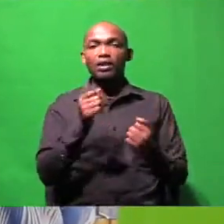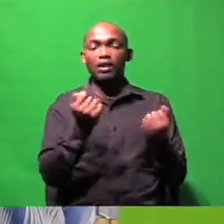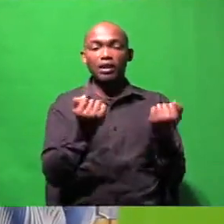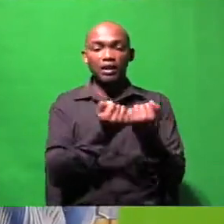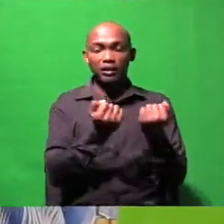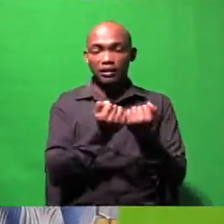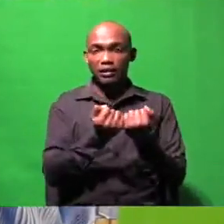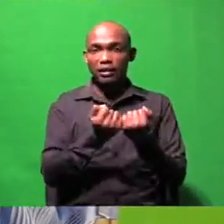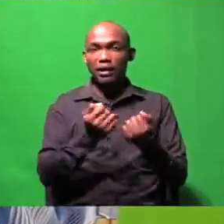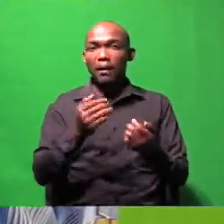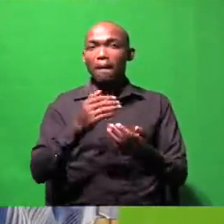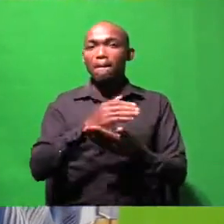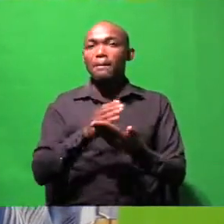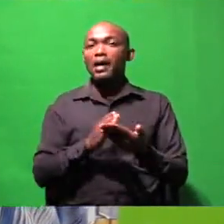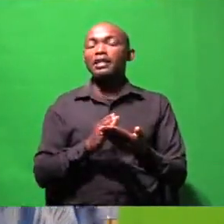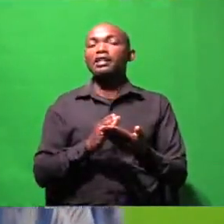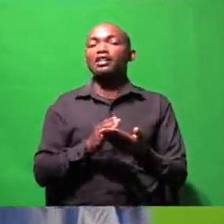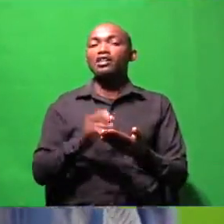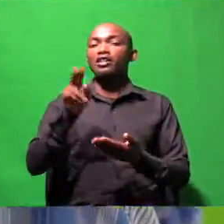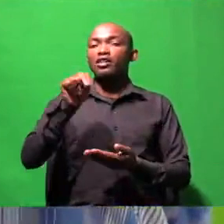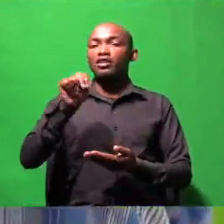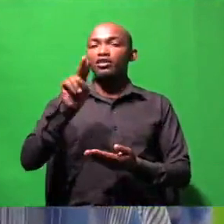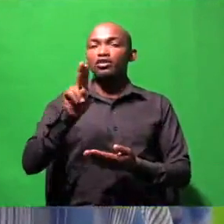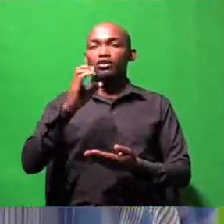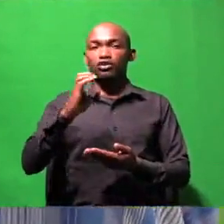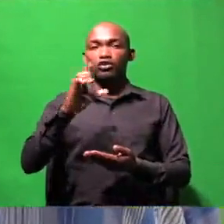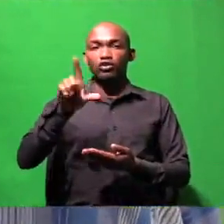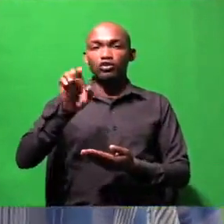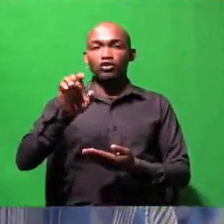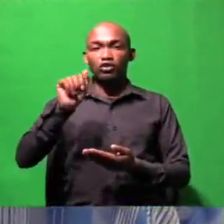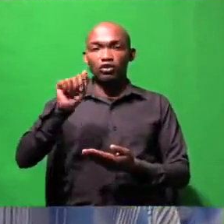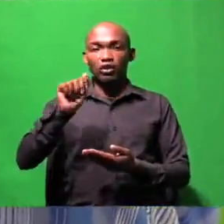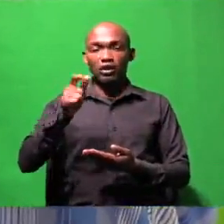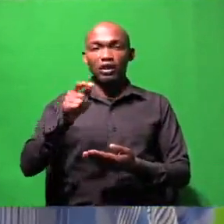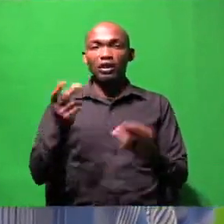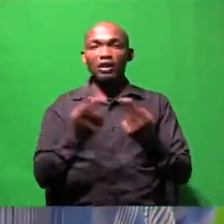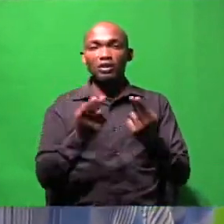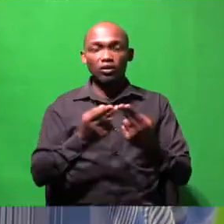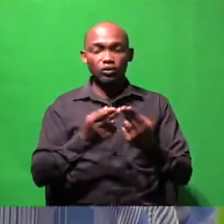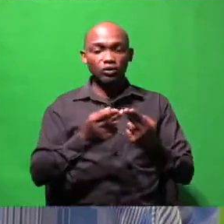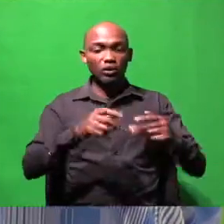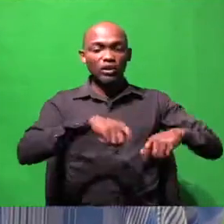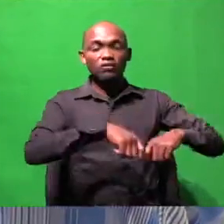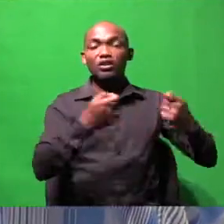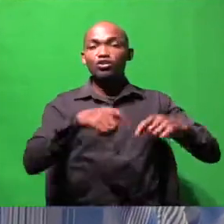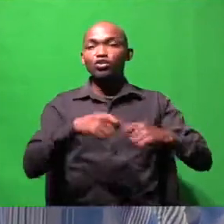by nuclear fusion, also be destroyed by nuclear fission. So we have